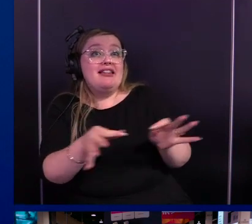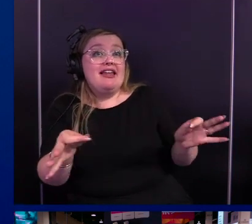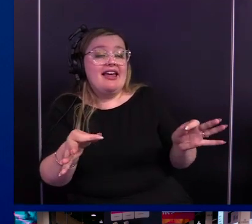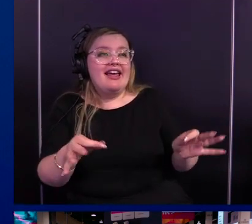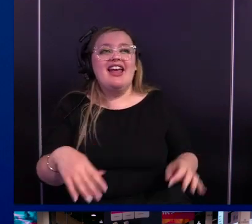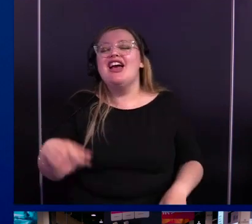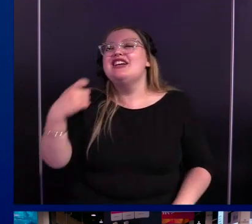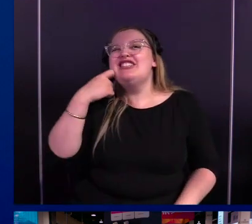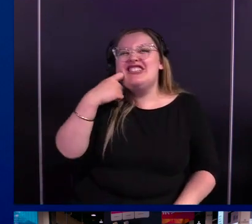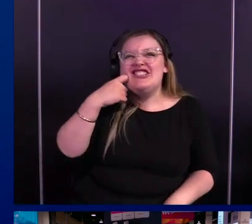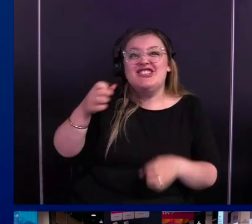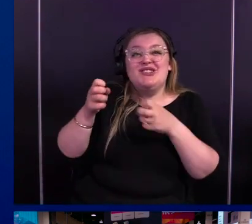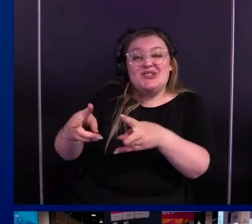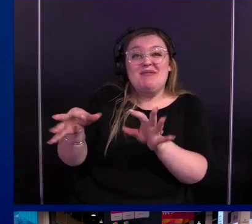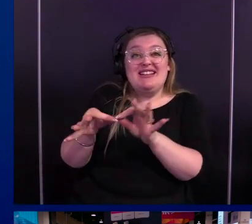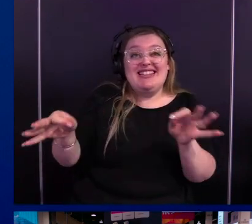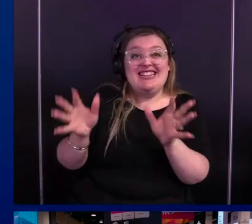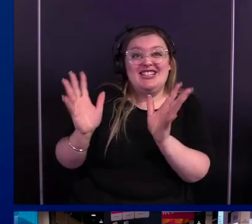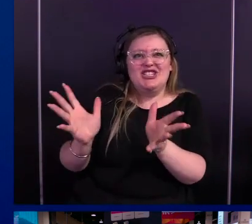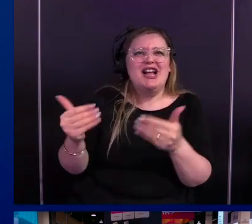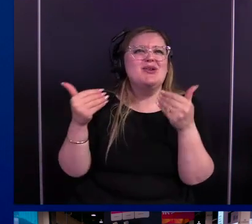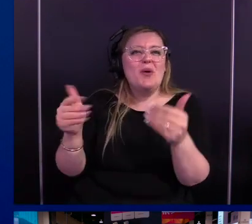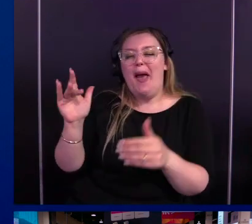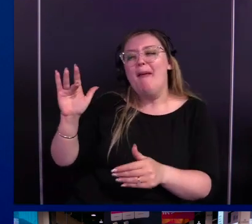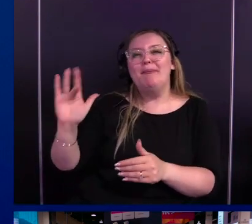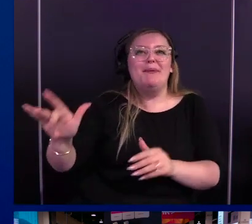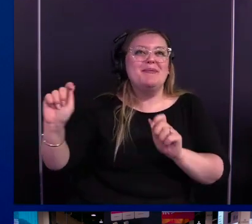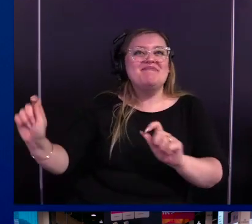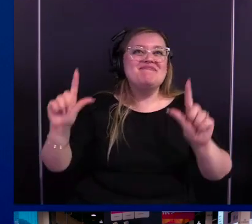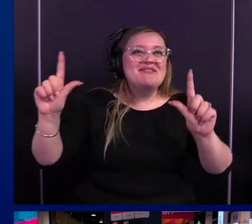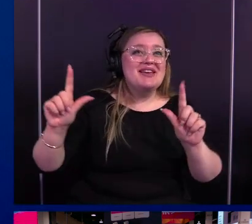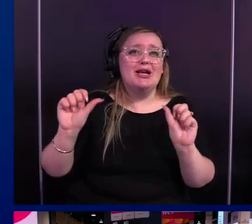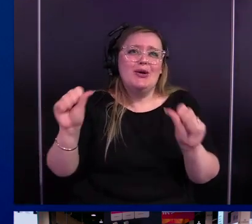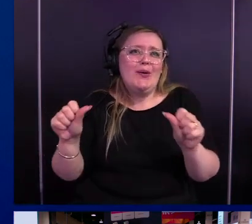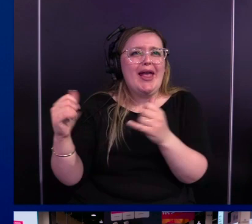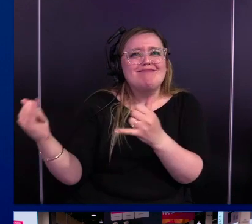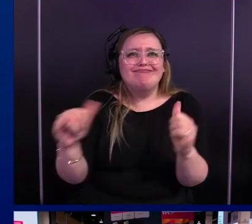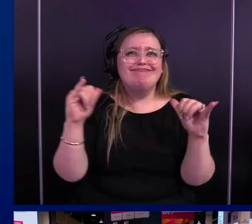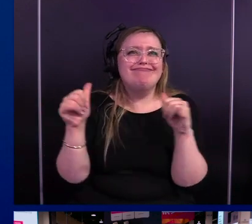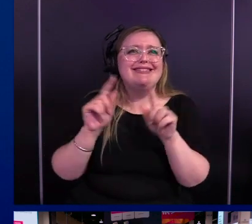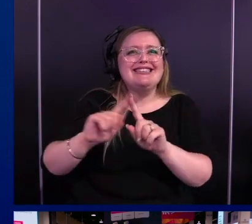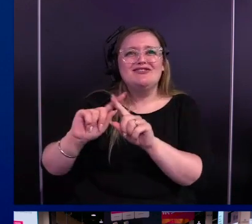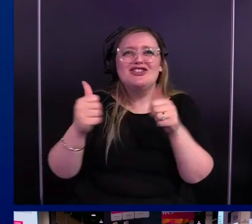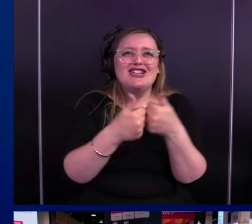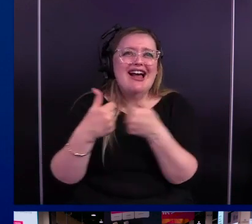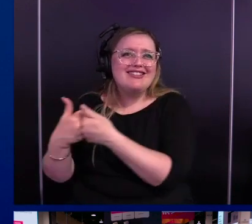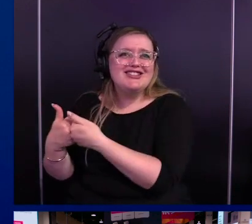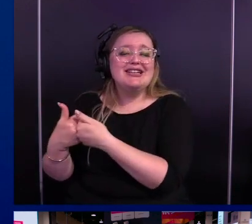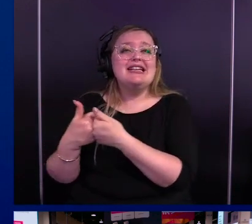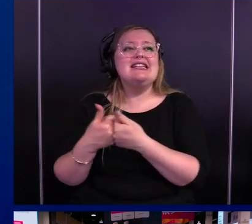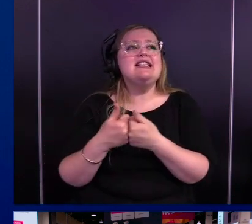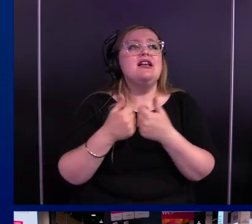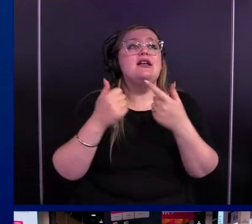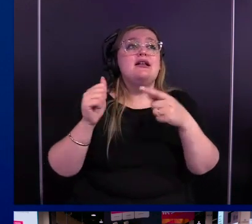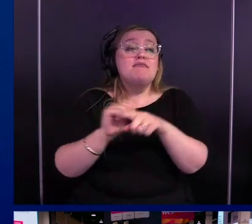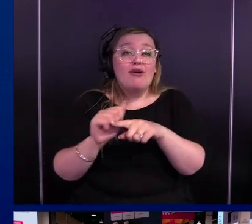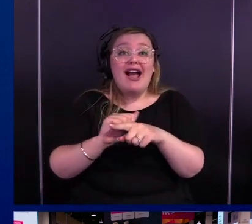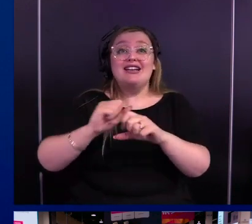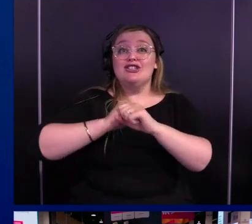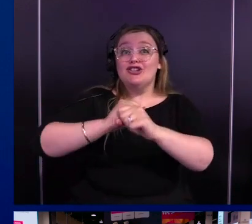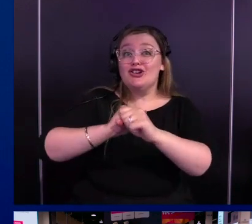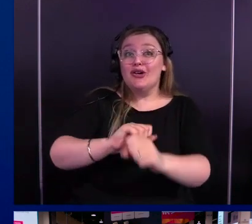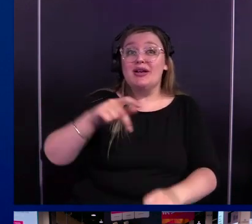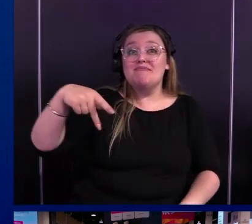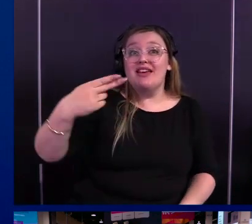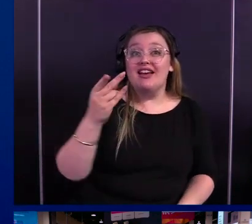just dropped a link in the chat, so go ahead and check that out, and then you should be able to get to the challenges, play around with it, practice securing PHI